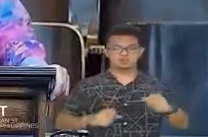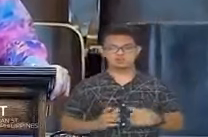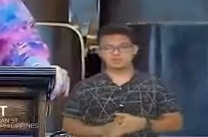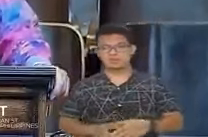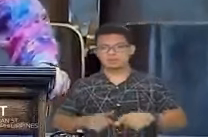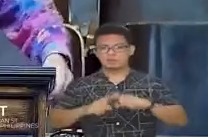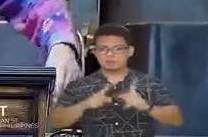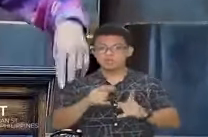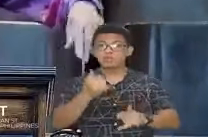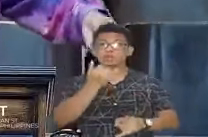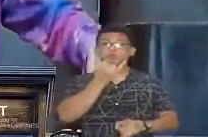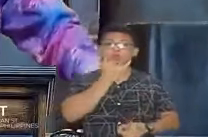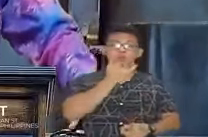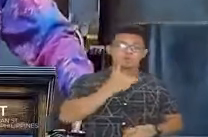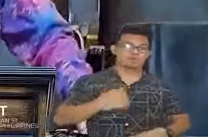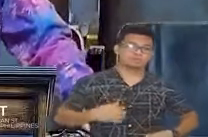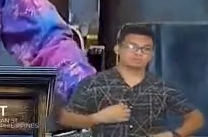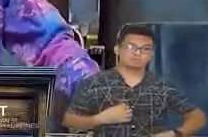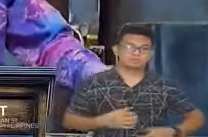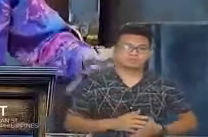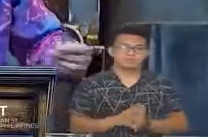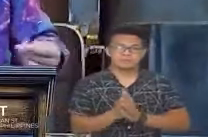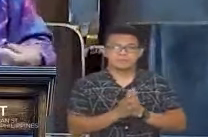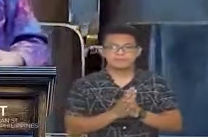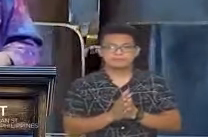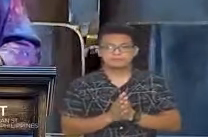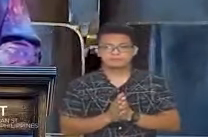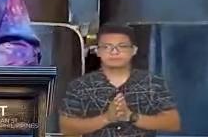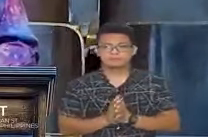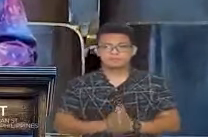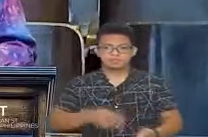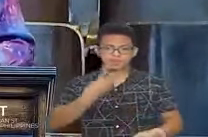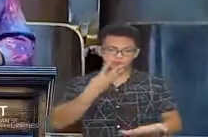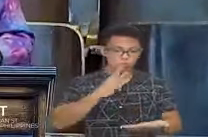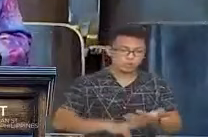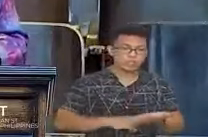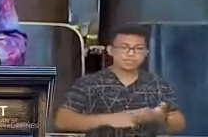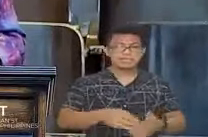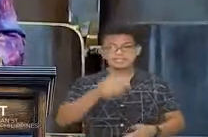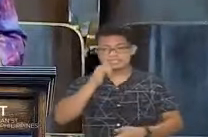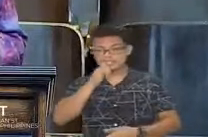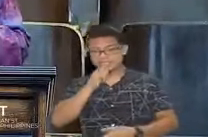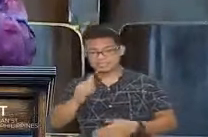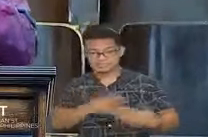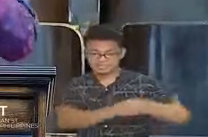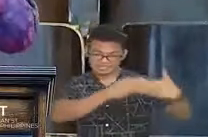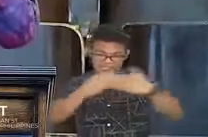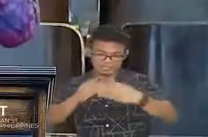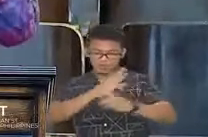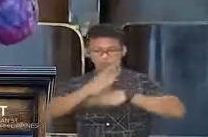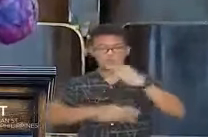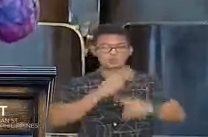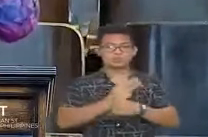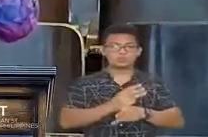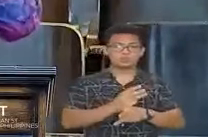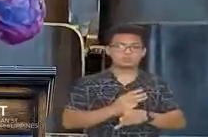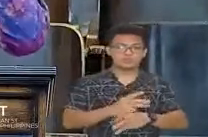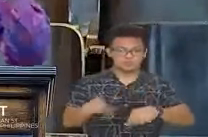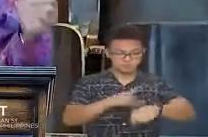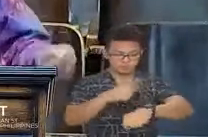Hey, wickedness is sweeping the world. In April 22,